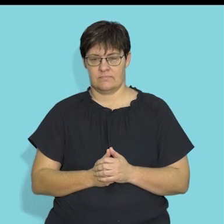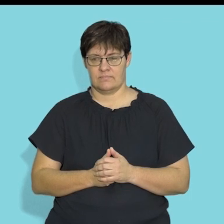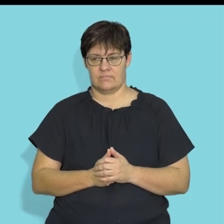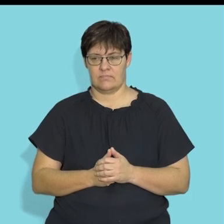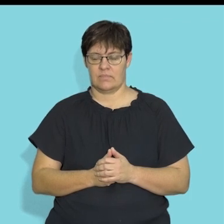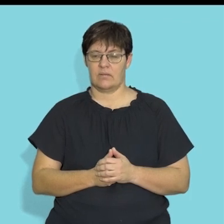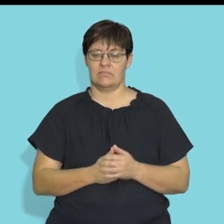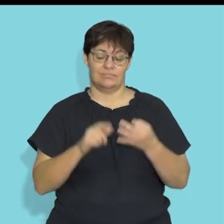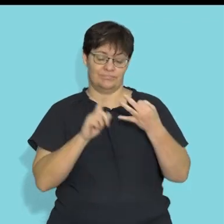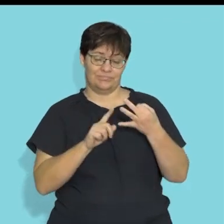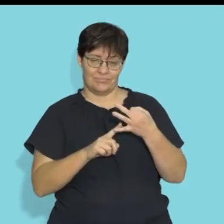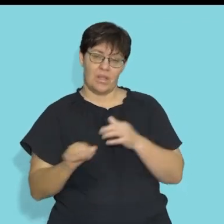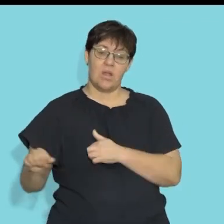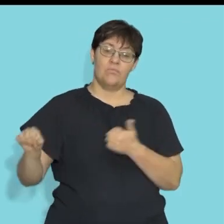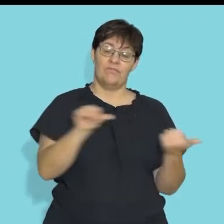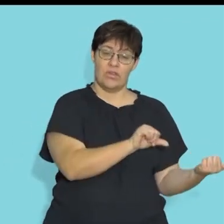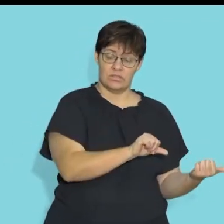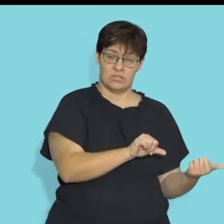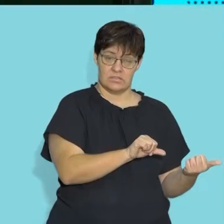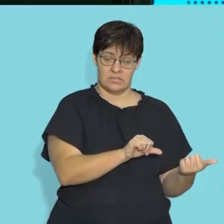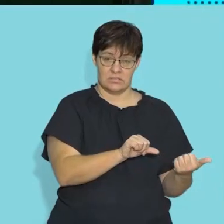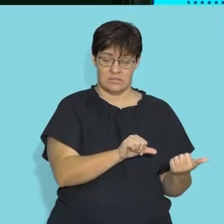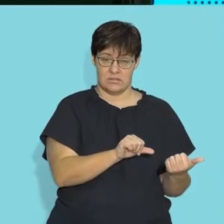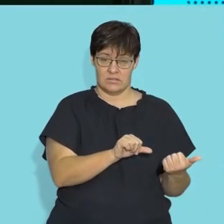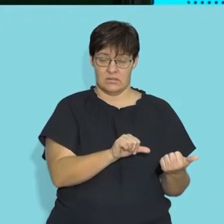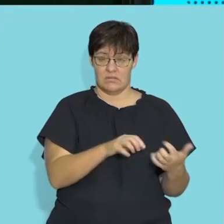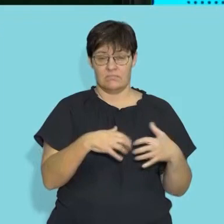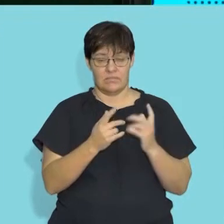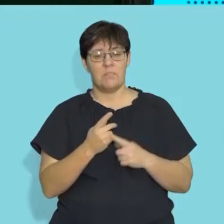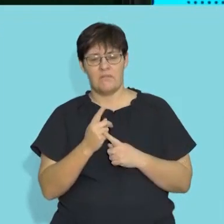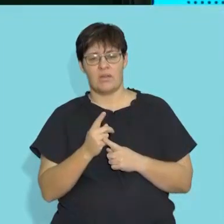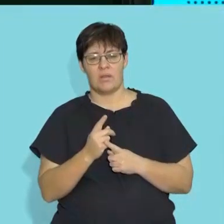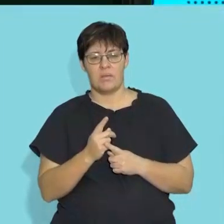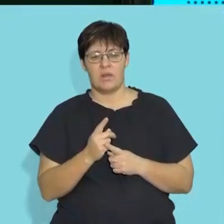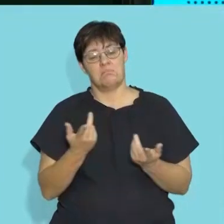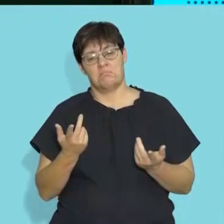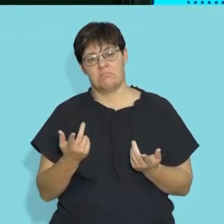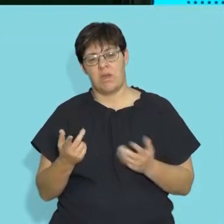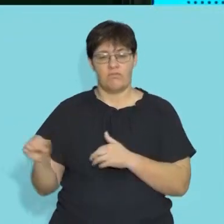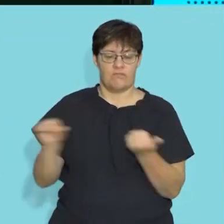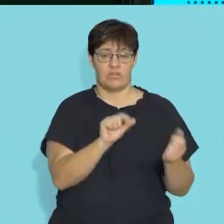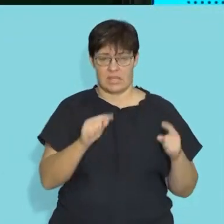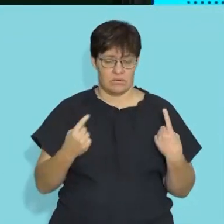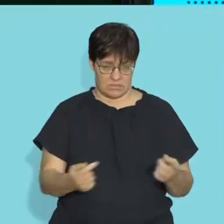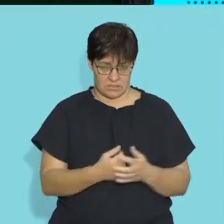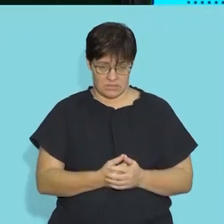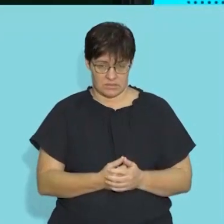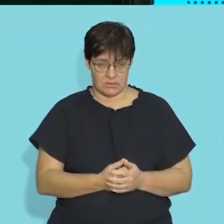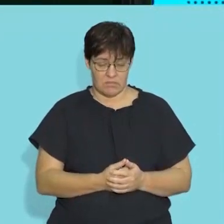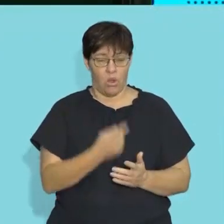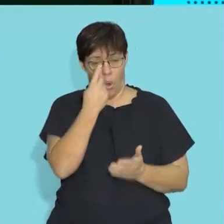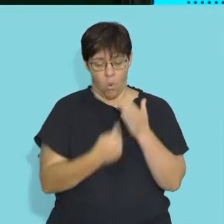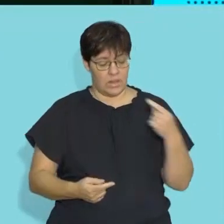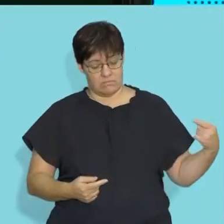First, before we get to reversible reactions, let's first talk about irreversible. Now, irreversible means it's a reaction